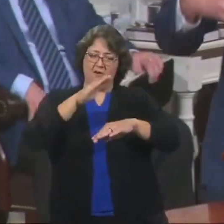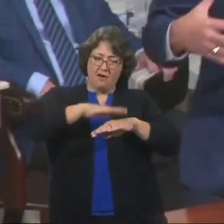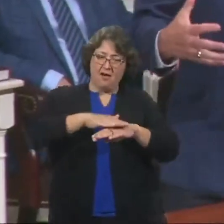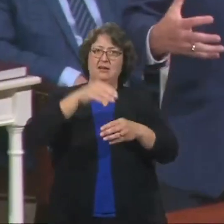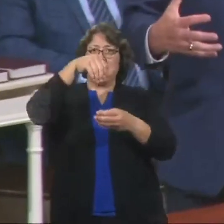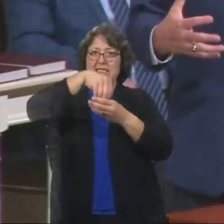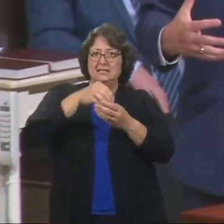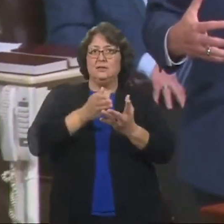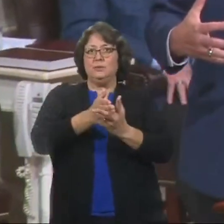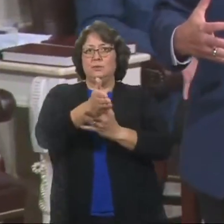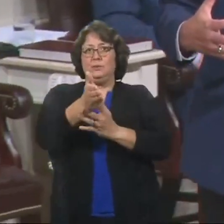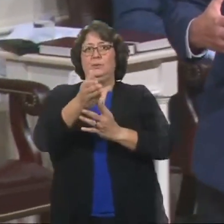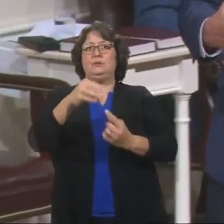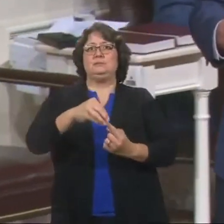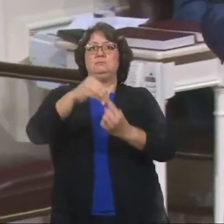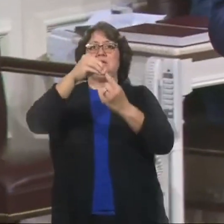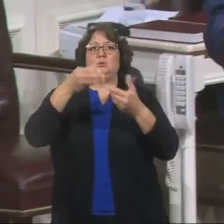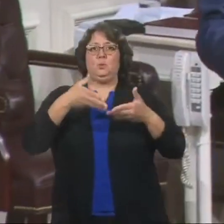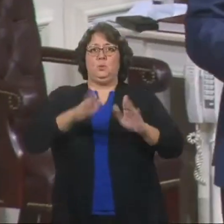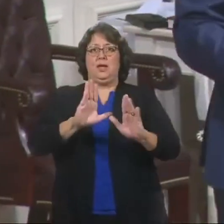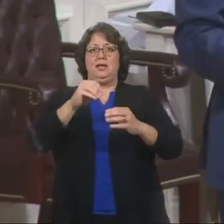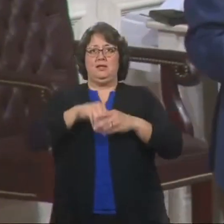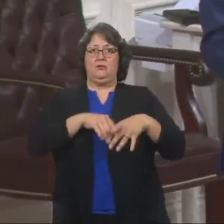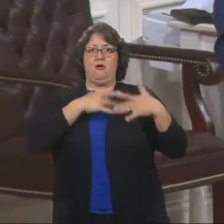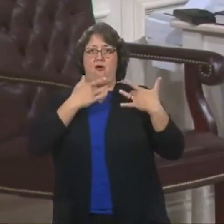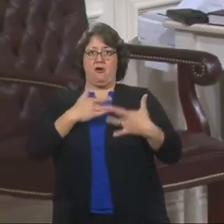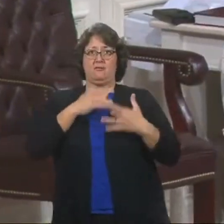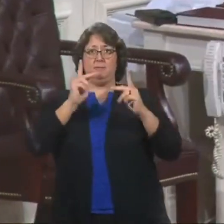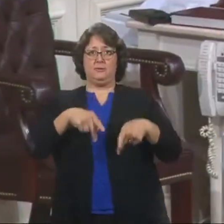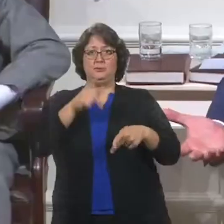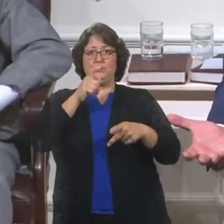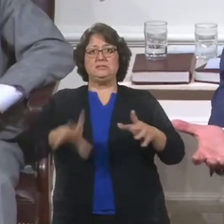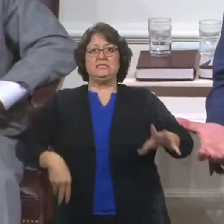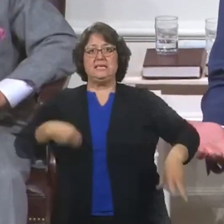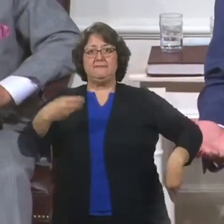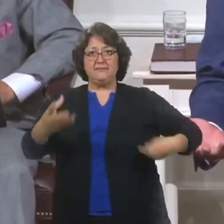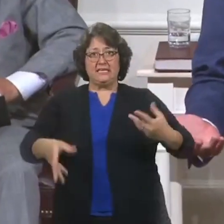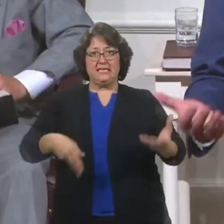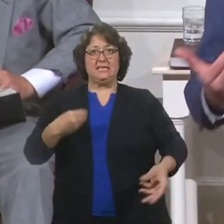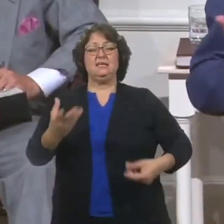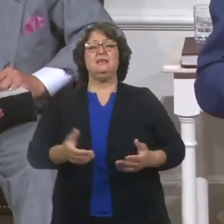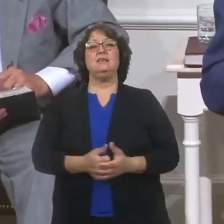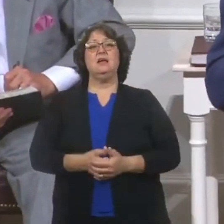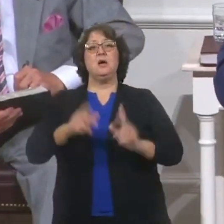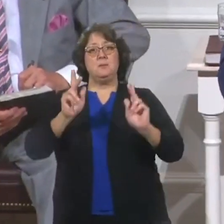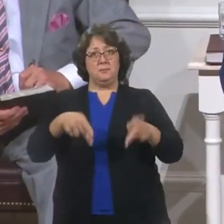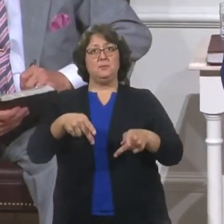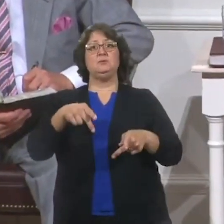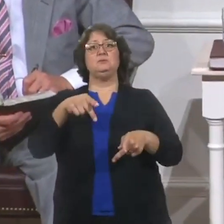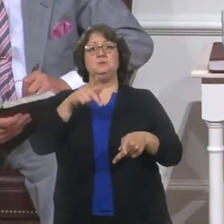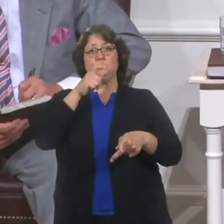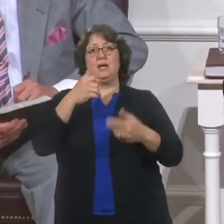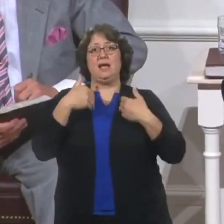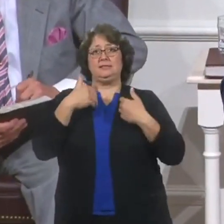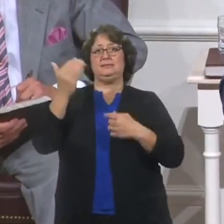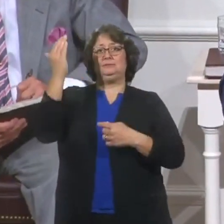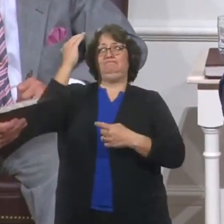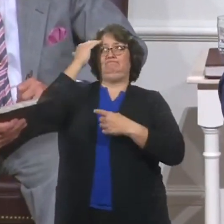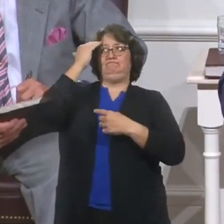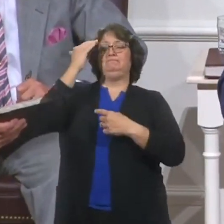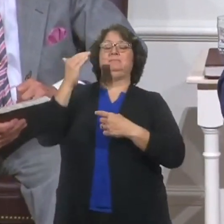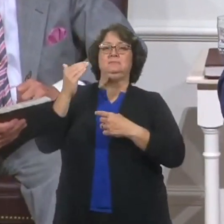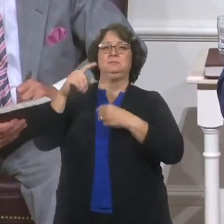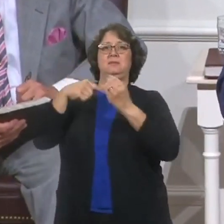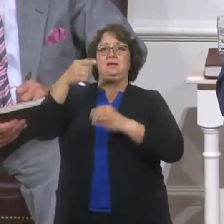very special way in the heart of somebody who's giving. They have a special awareness of the love of